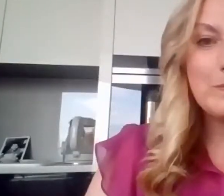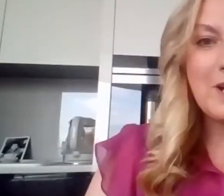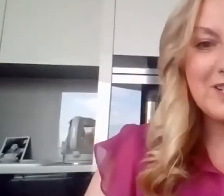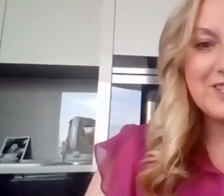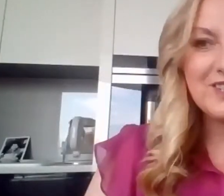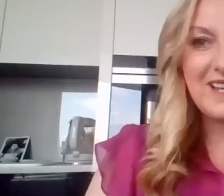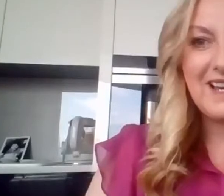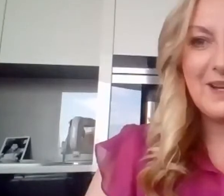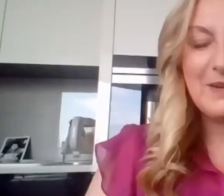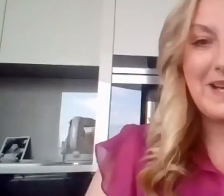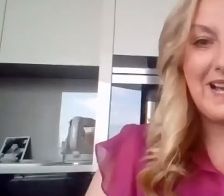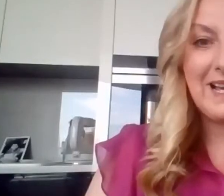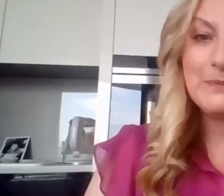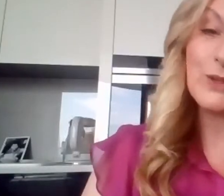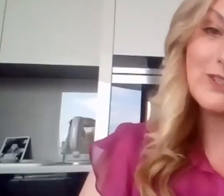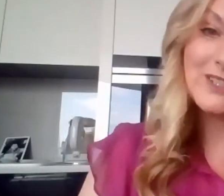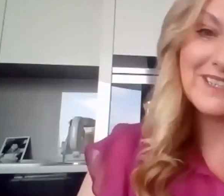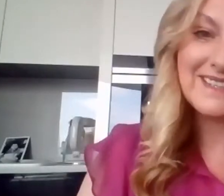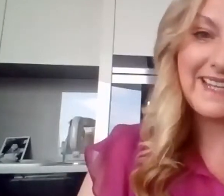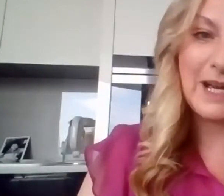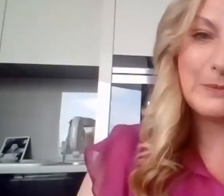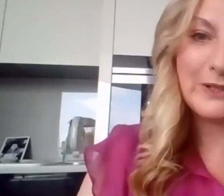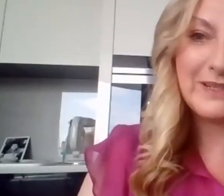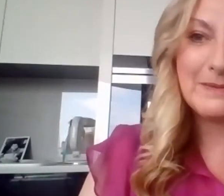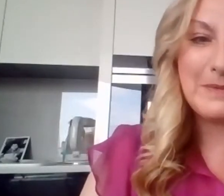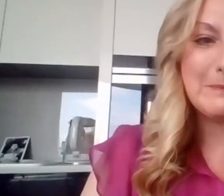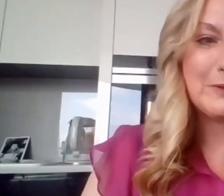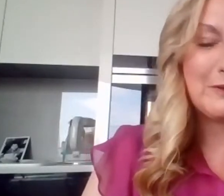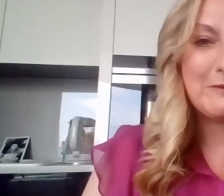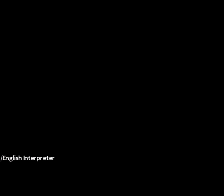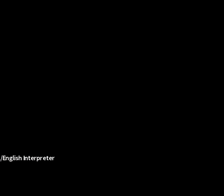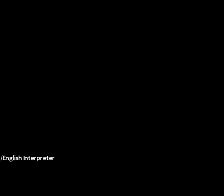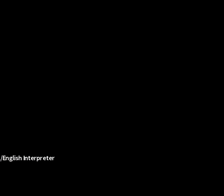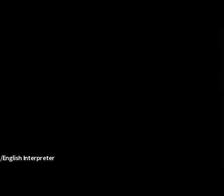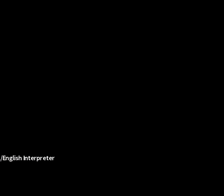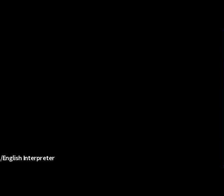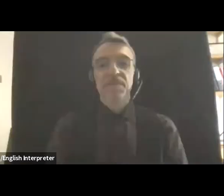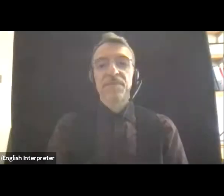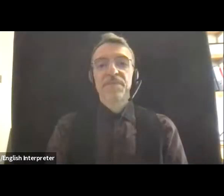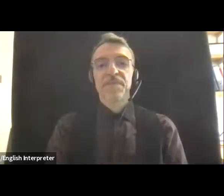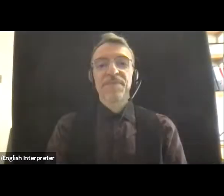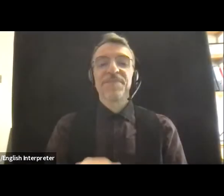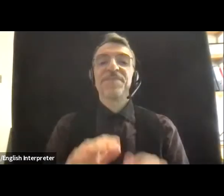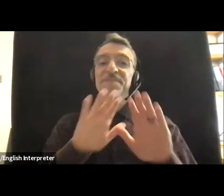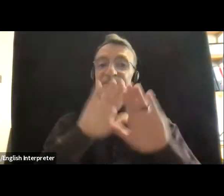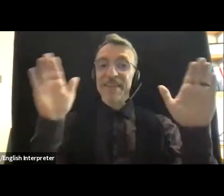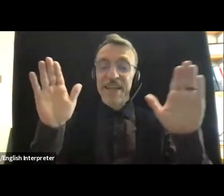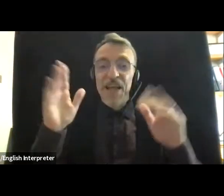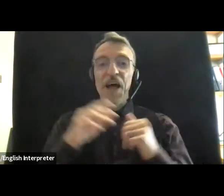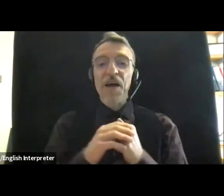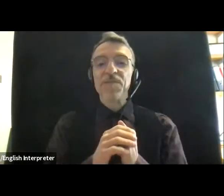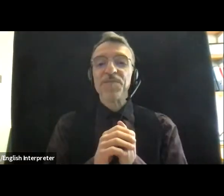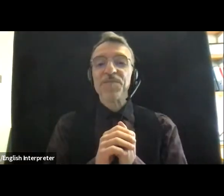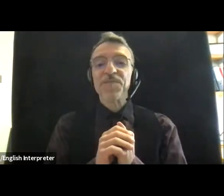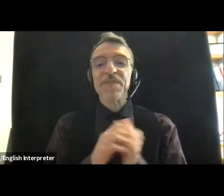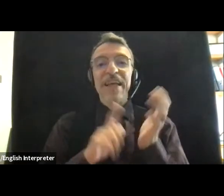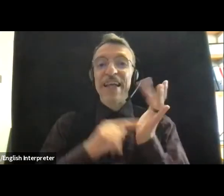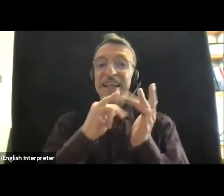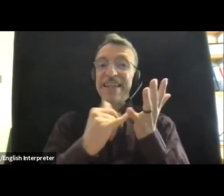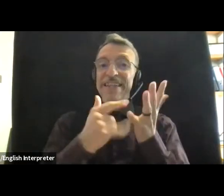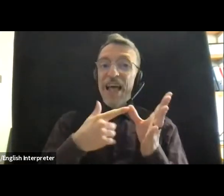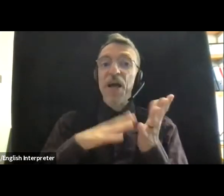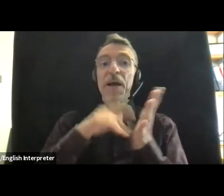Thank you so much. I'm Dr. Lisa Cameron, Member of Parliament for East Kilbride, Straven and Les